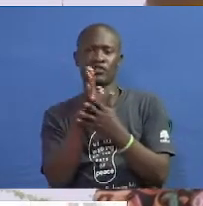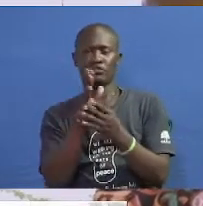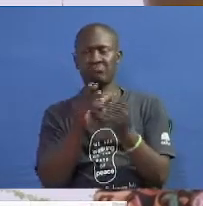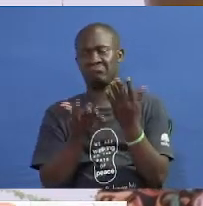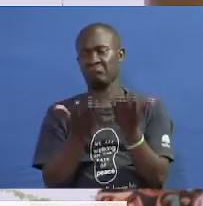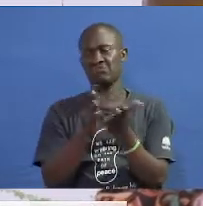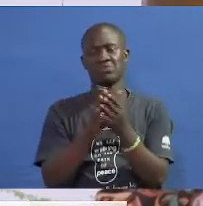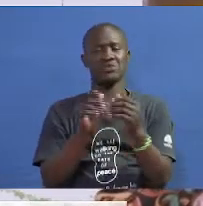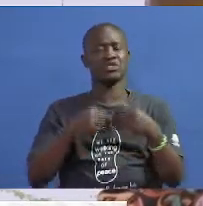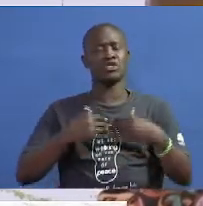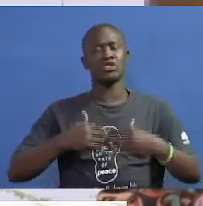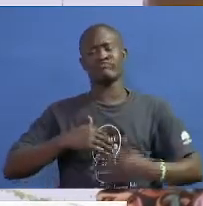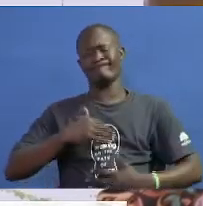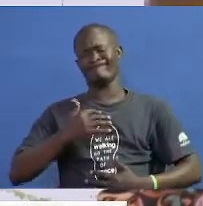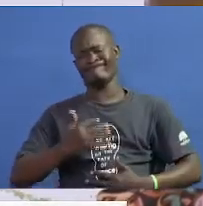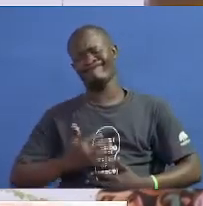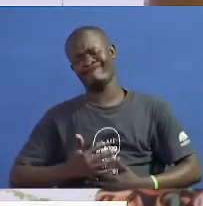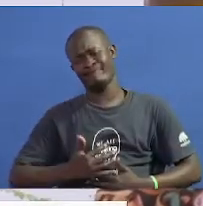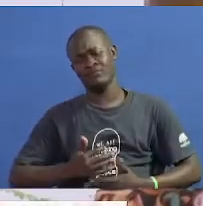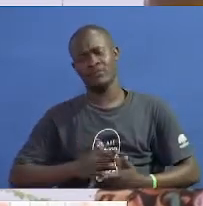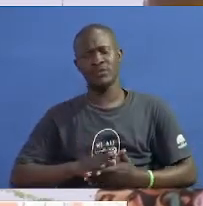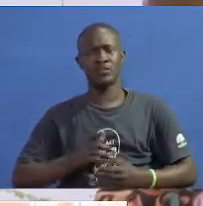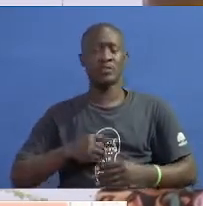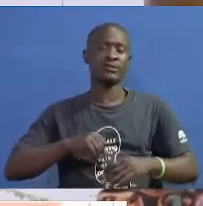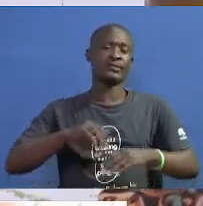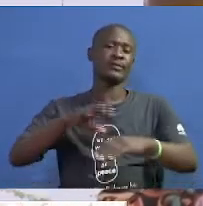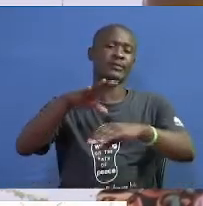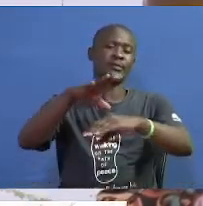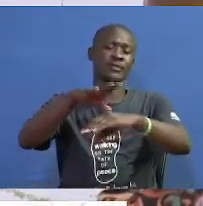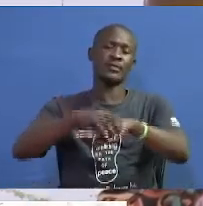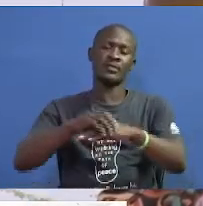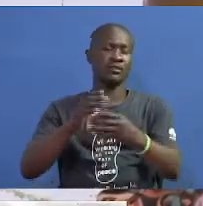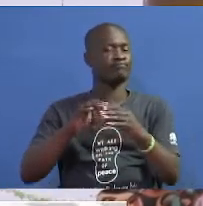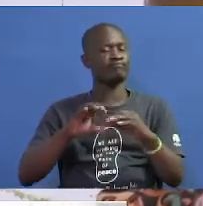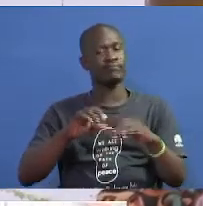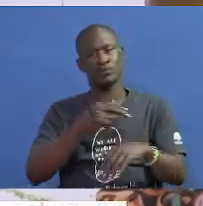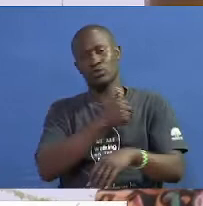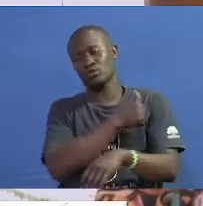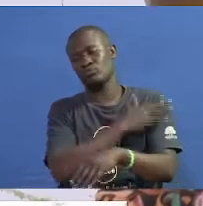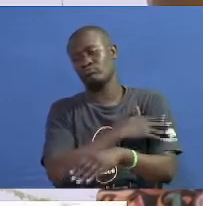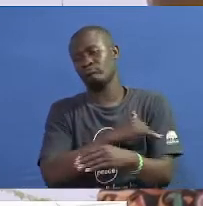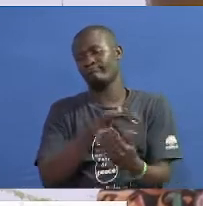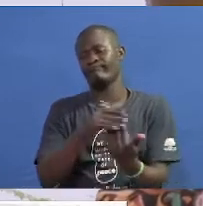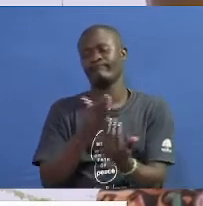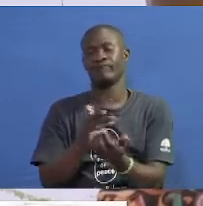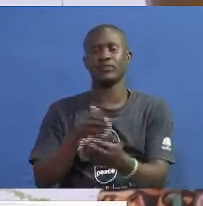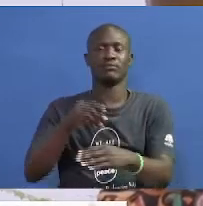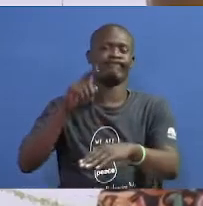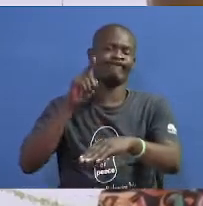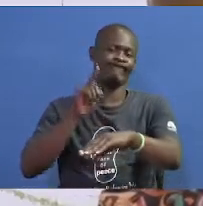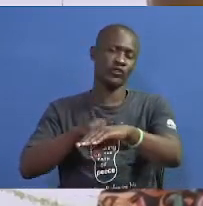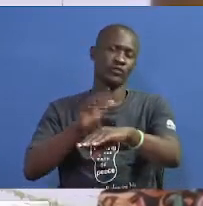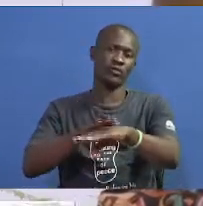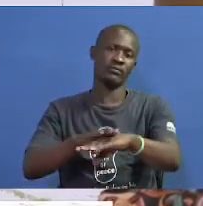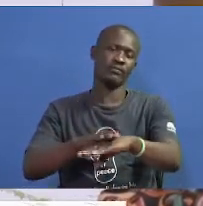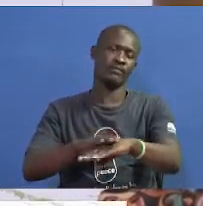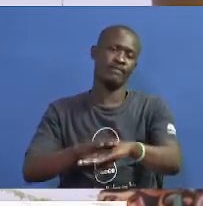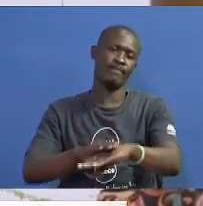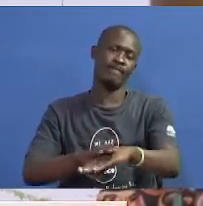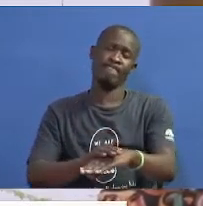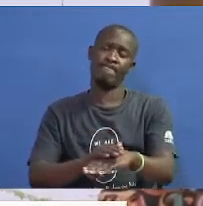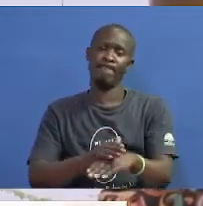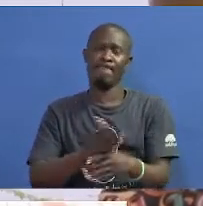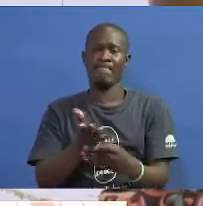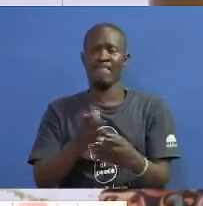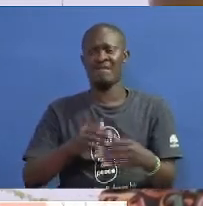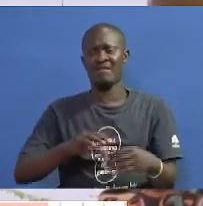trimester, maybe they're in labor, and get clinical answers right then and there at the bedside in real time. So is